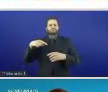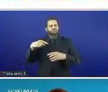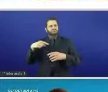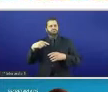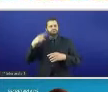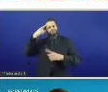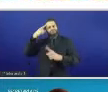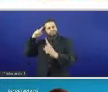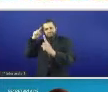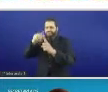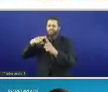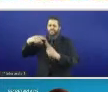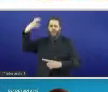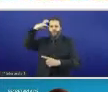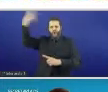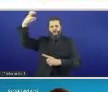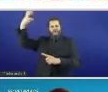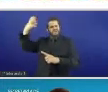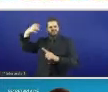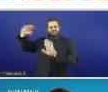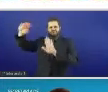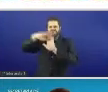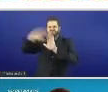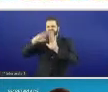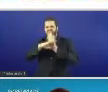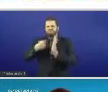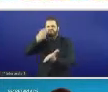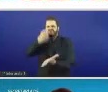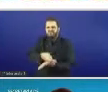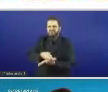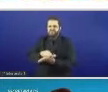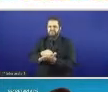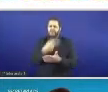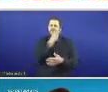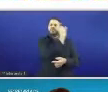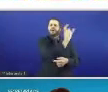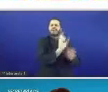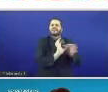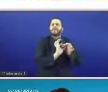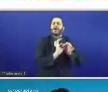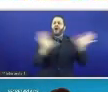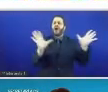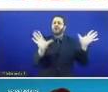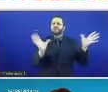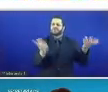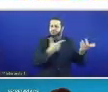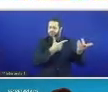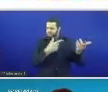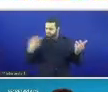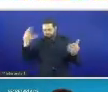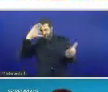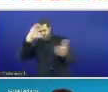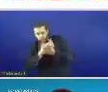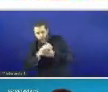people will vote to elect governments that are inclusive and plural, that idea is now challenged